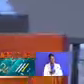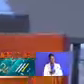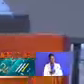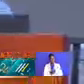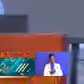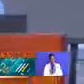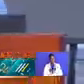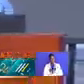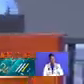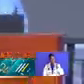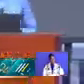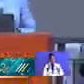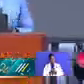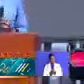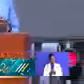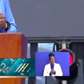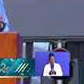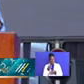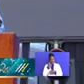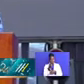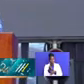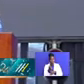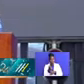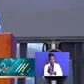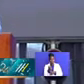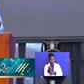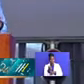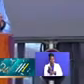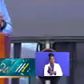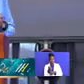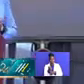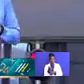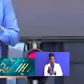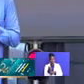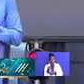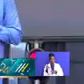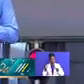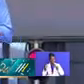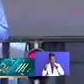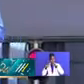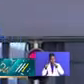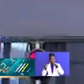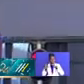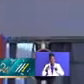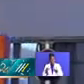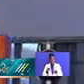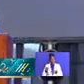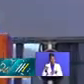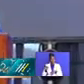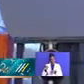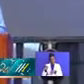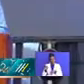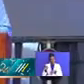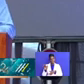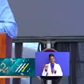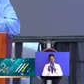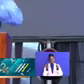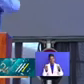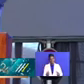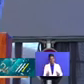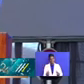hallelujah hallelujah so so Regional Alor can